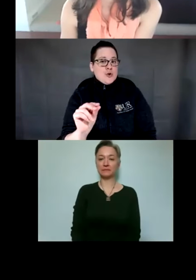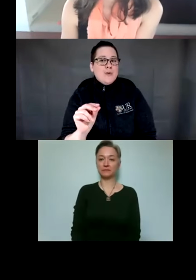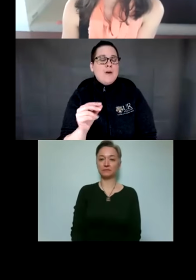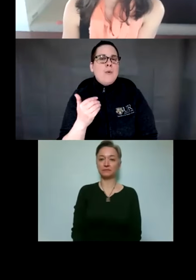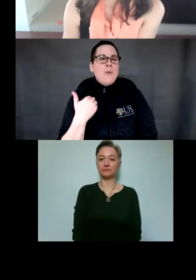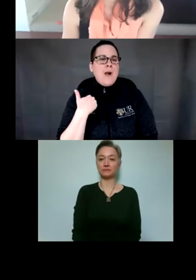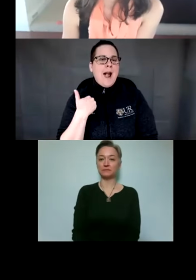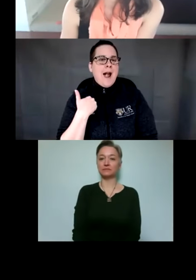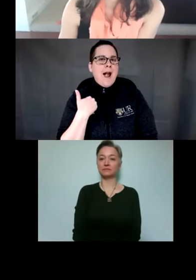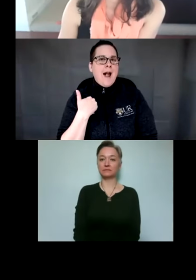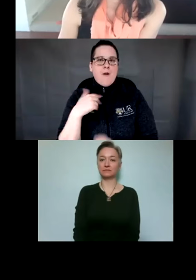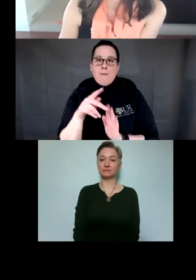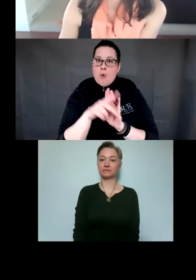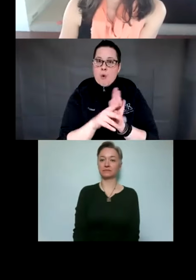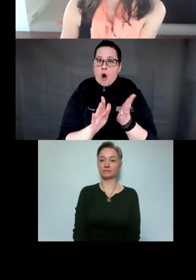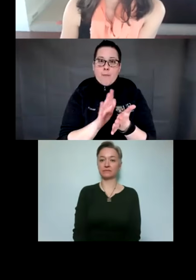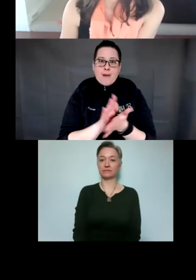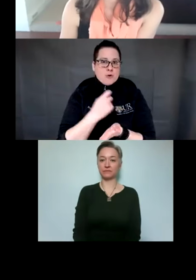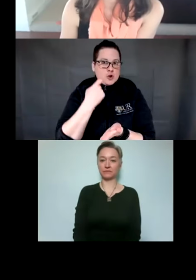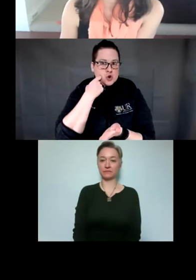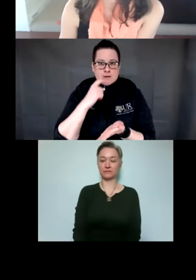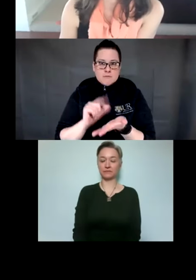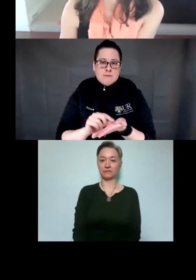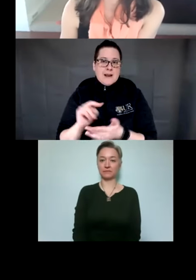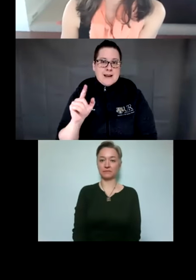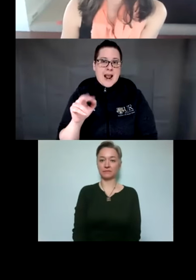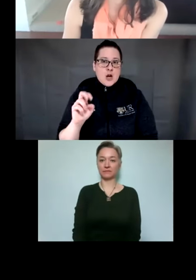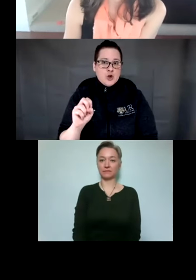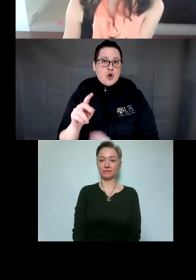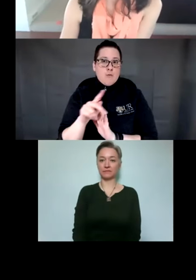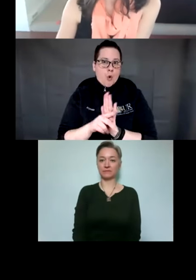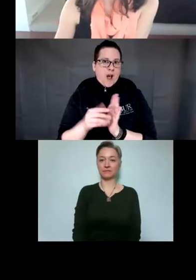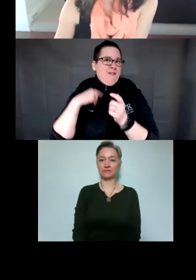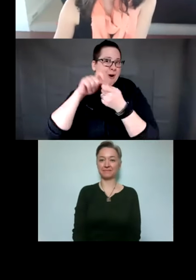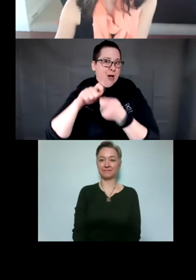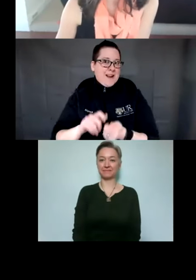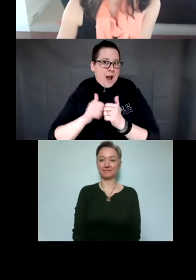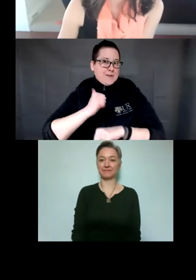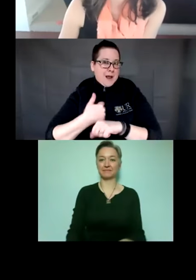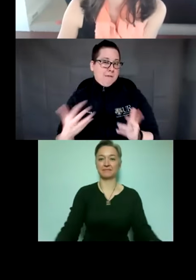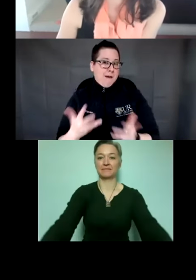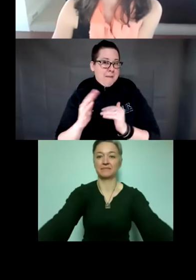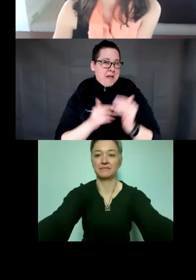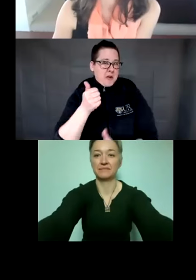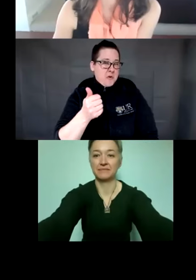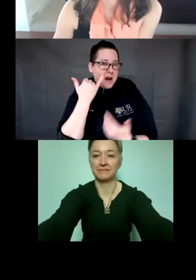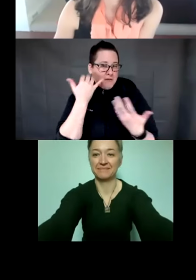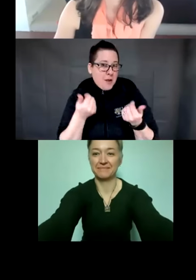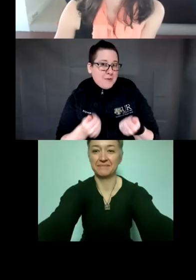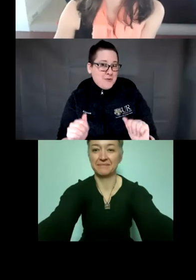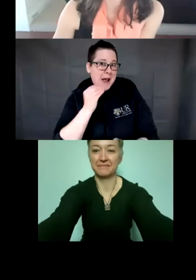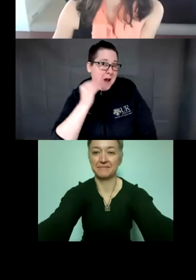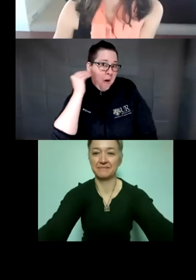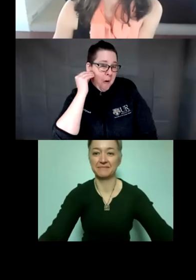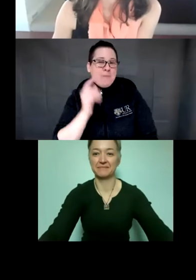a protocols paper that is just in press in Nature Protocols that has all the details. So I'd encourage you to build your own if you want to try these experiments at home